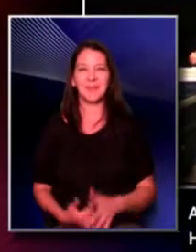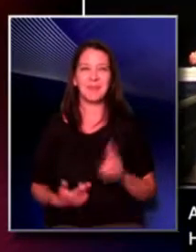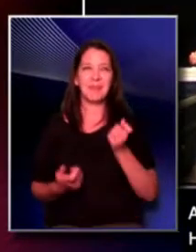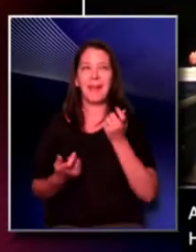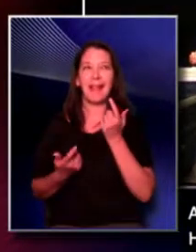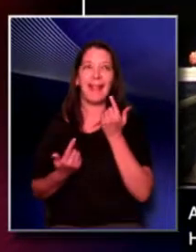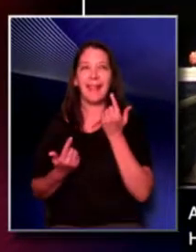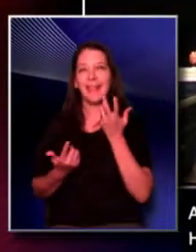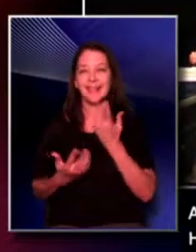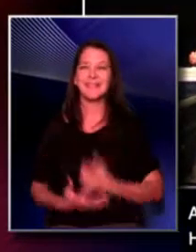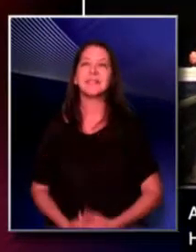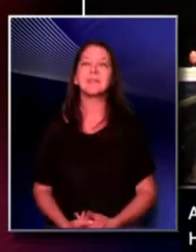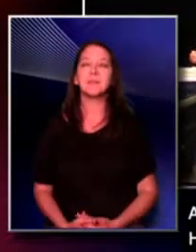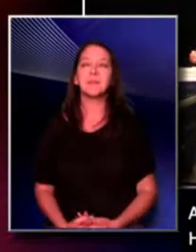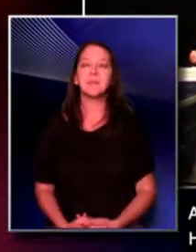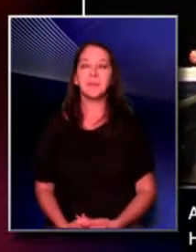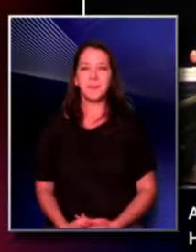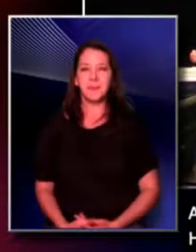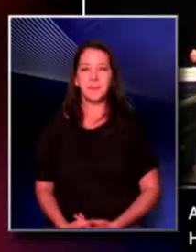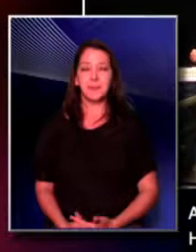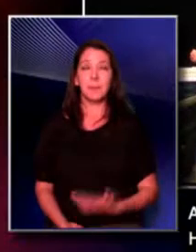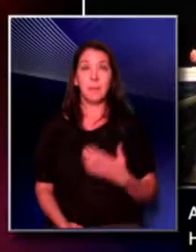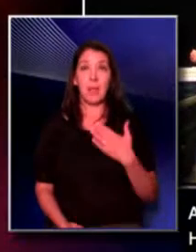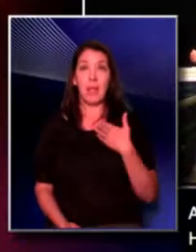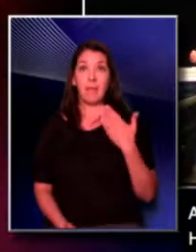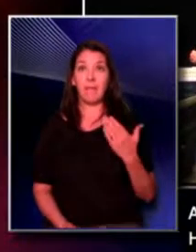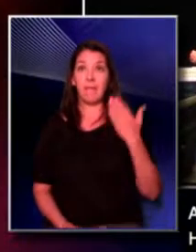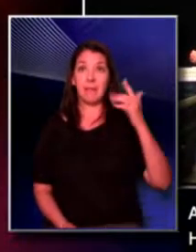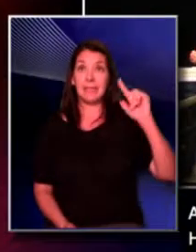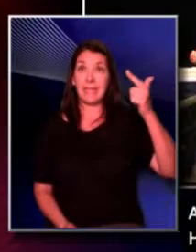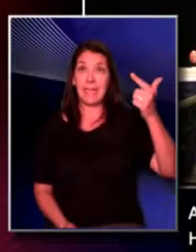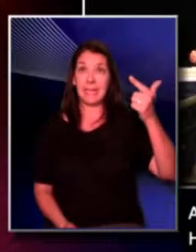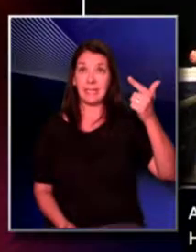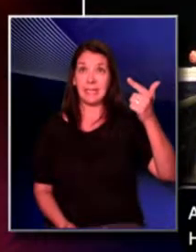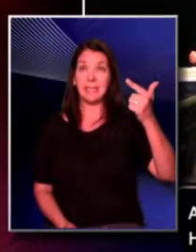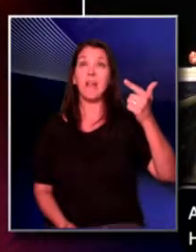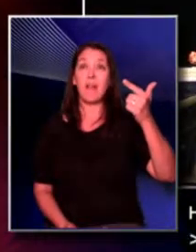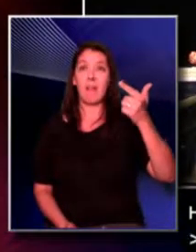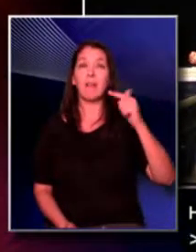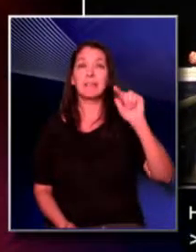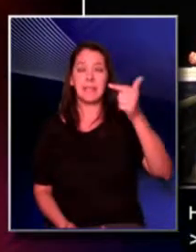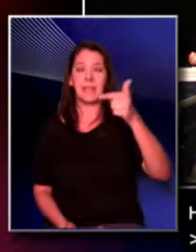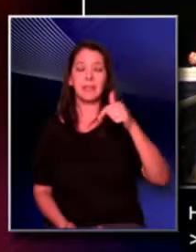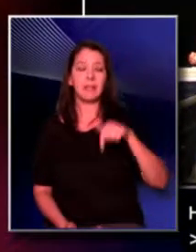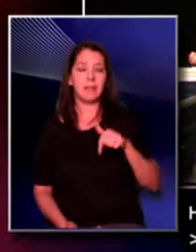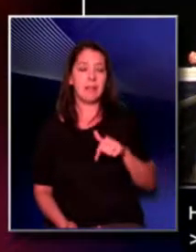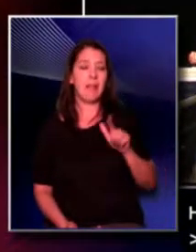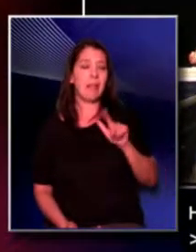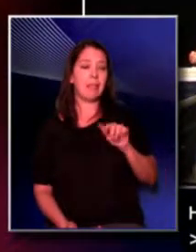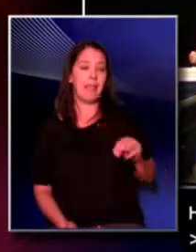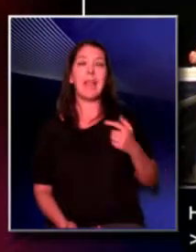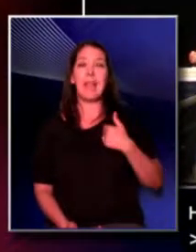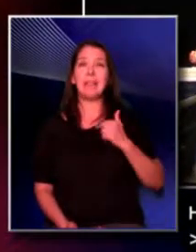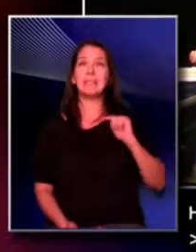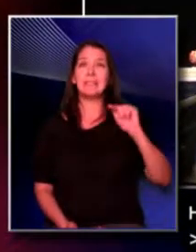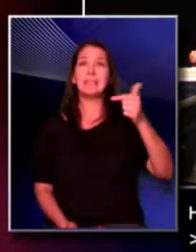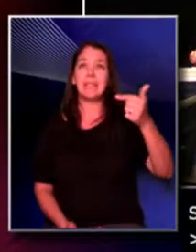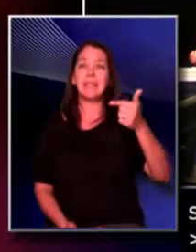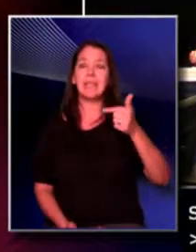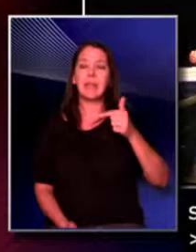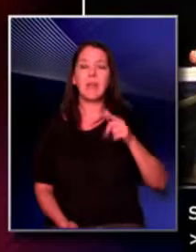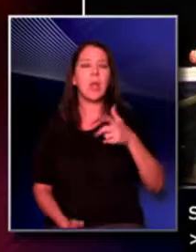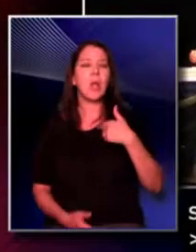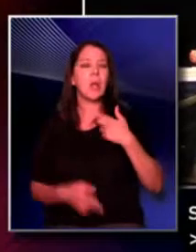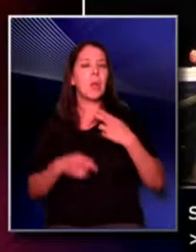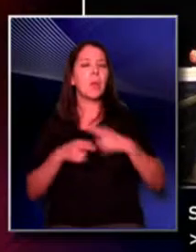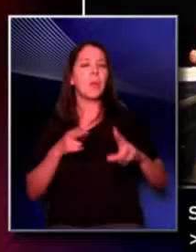So, Do we have a second? I'm sorry. This is Lynn, I second. Okay. Just a quick